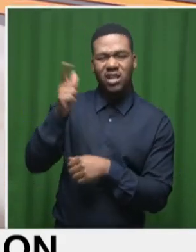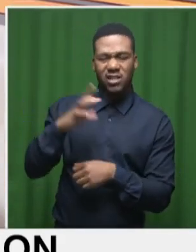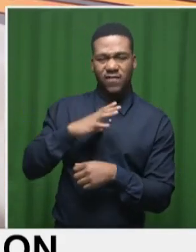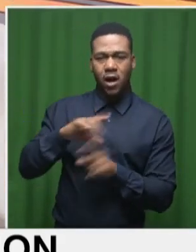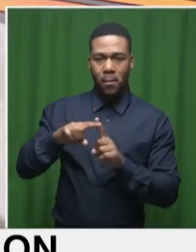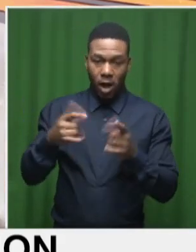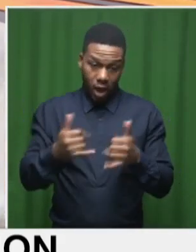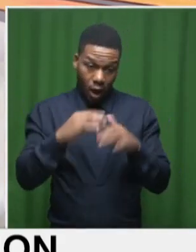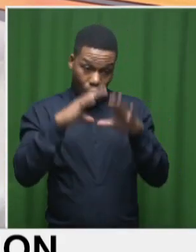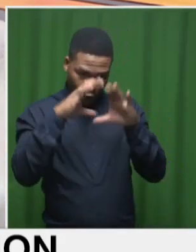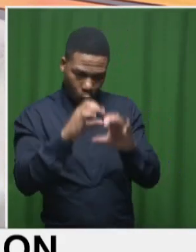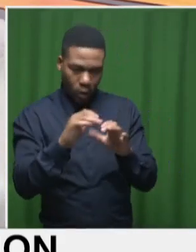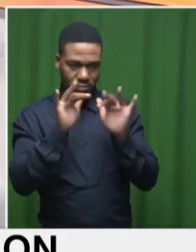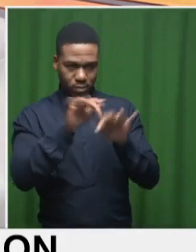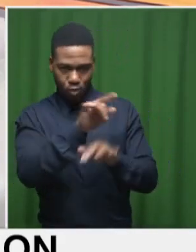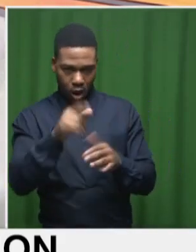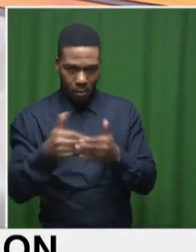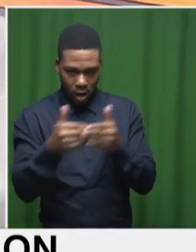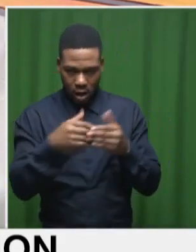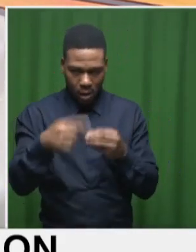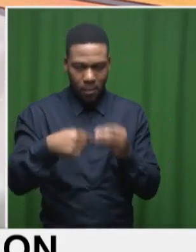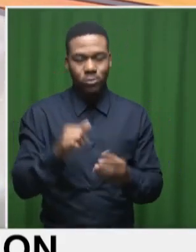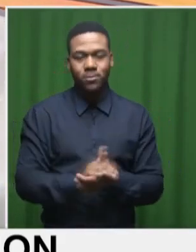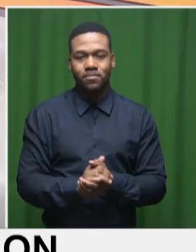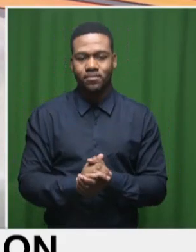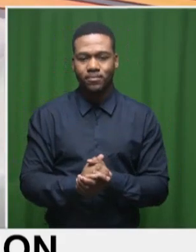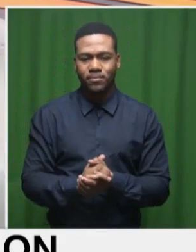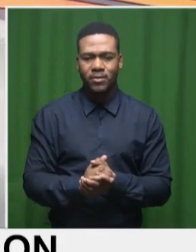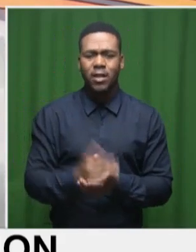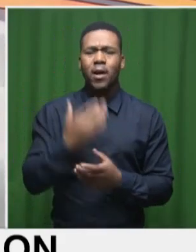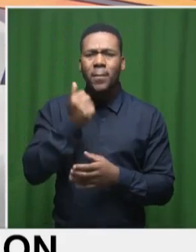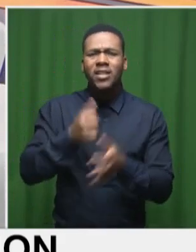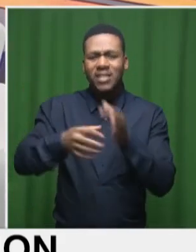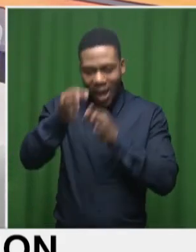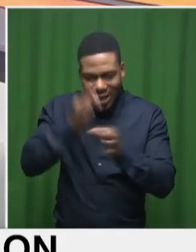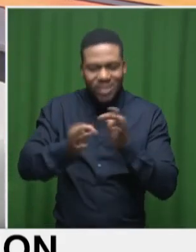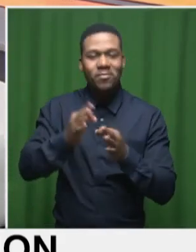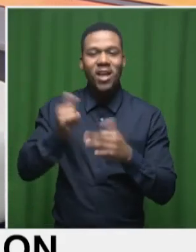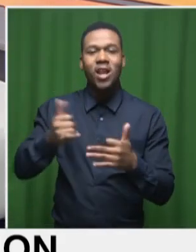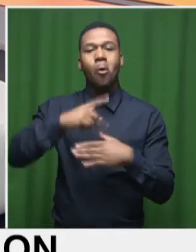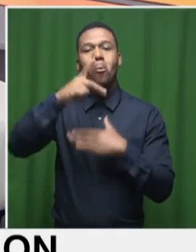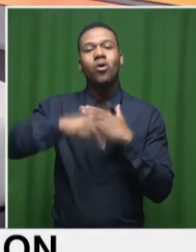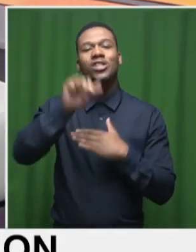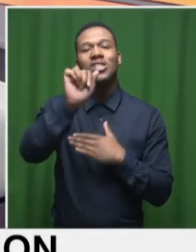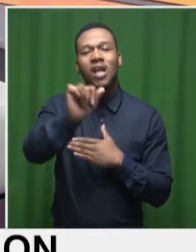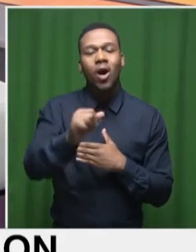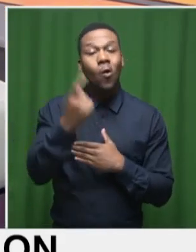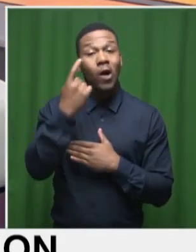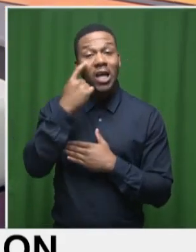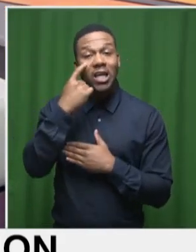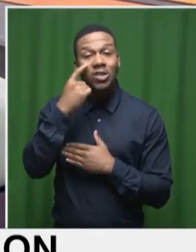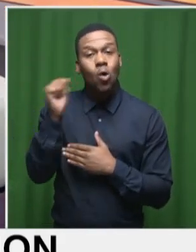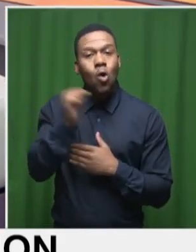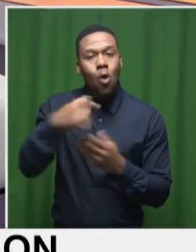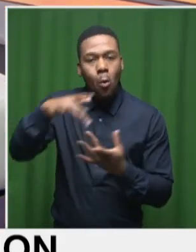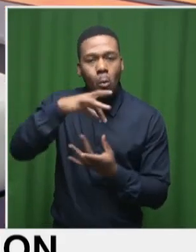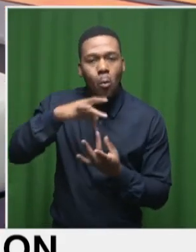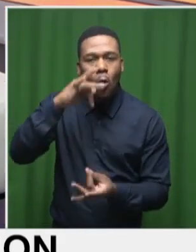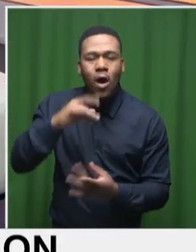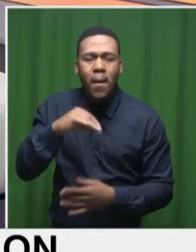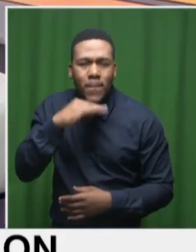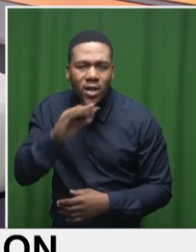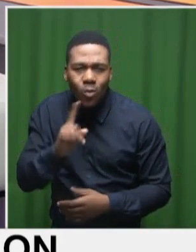now. Talk to us about Iliso Lomoya and what it means, and you know the type of work that you wanted to put out there.